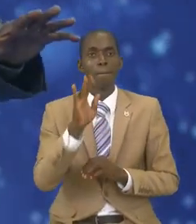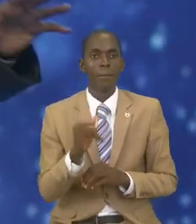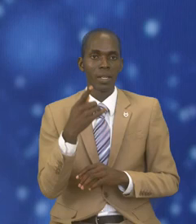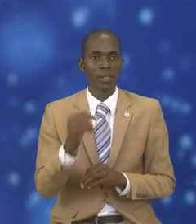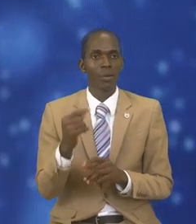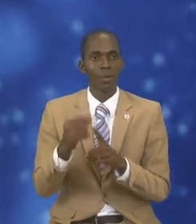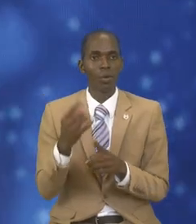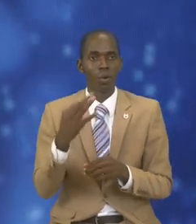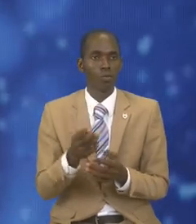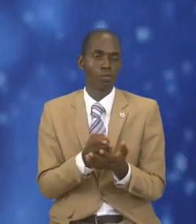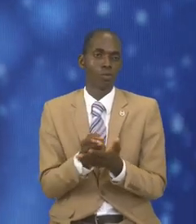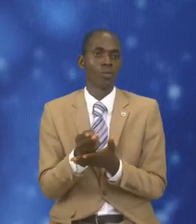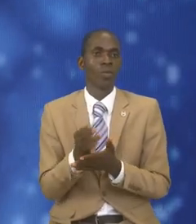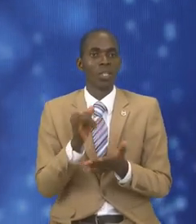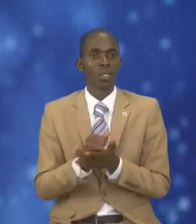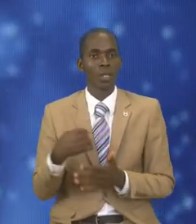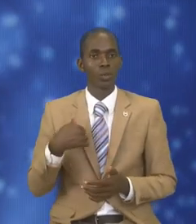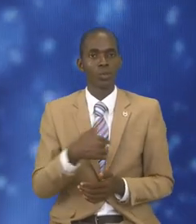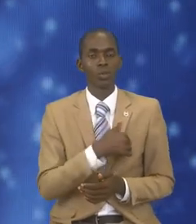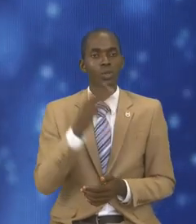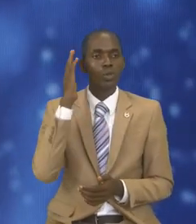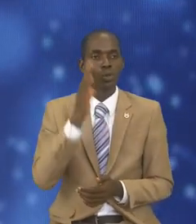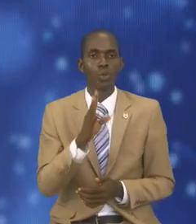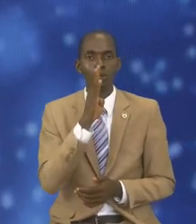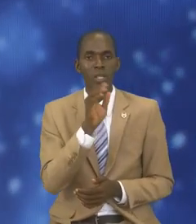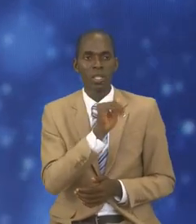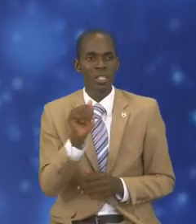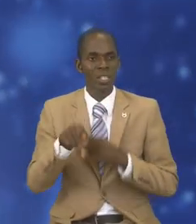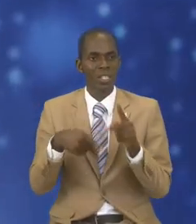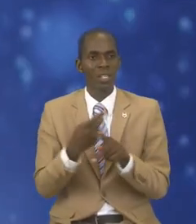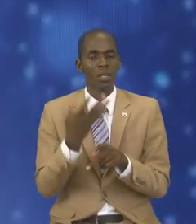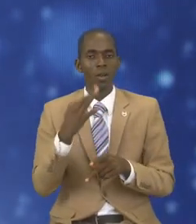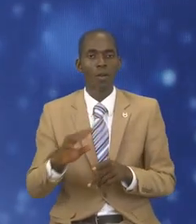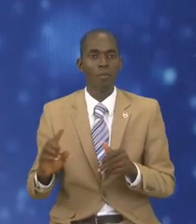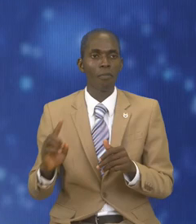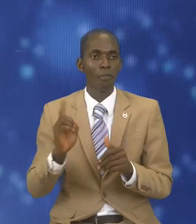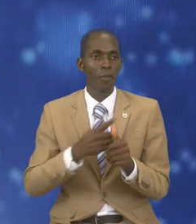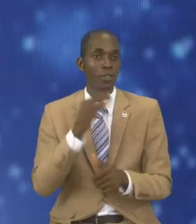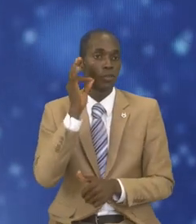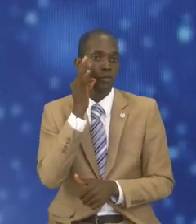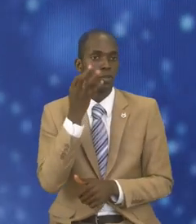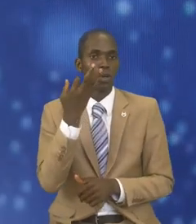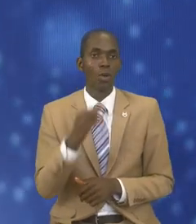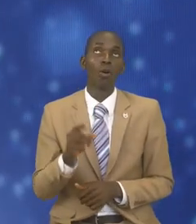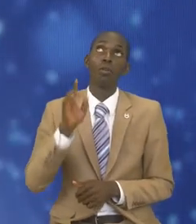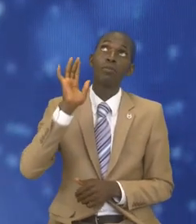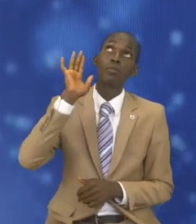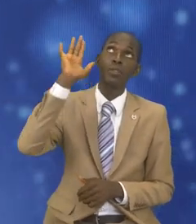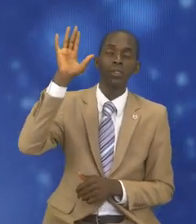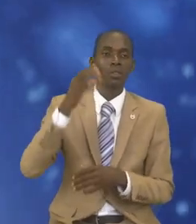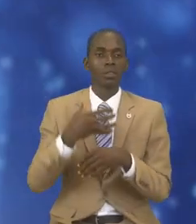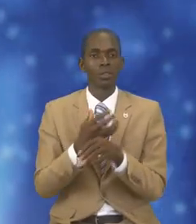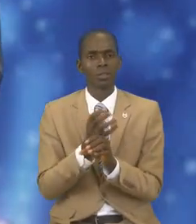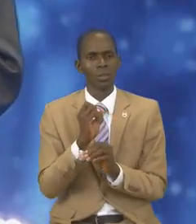word of truth, that we should be a kind of first fruits of his creatures. How